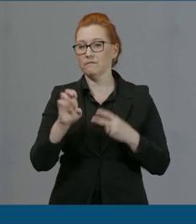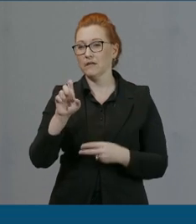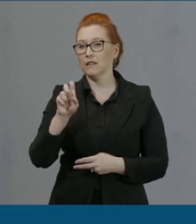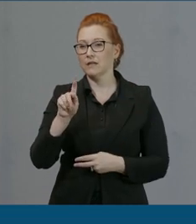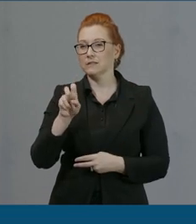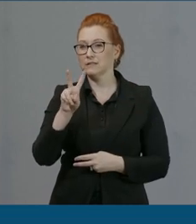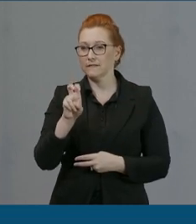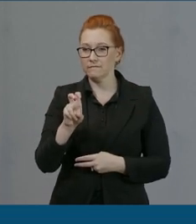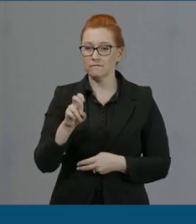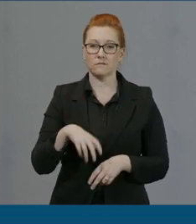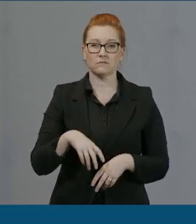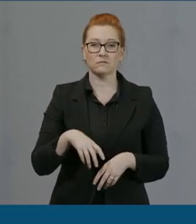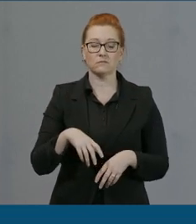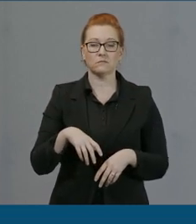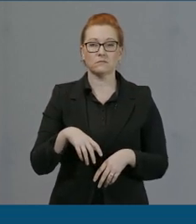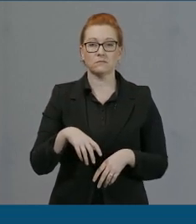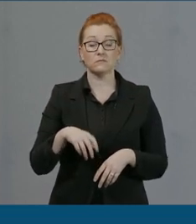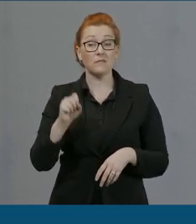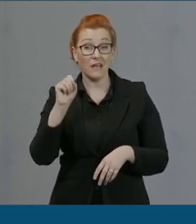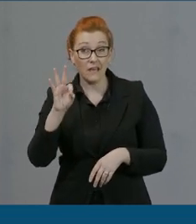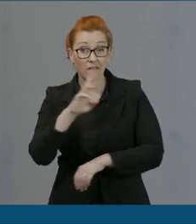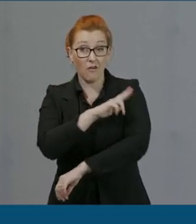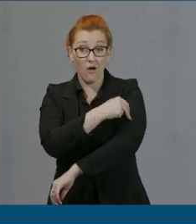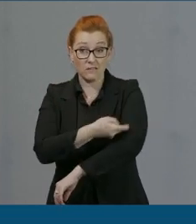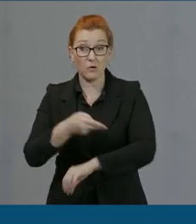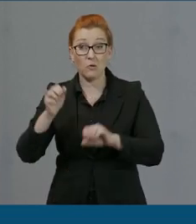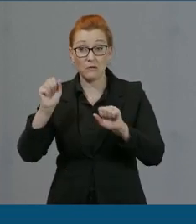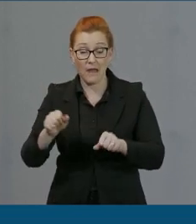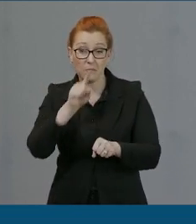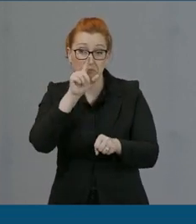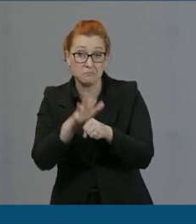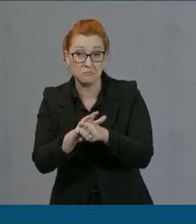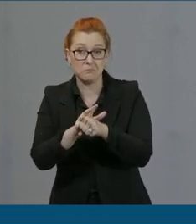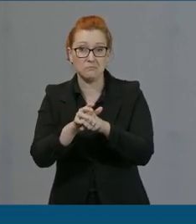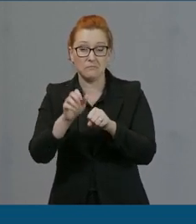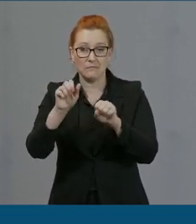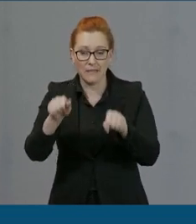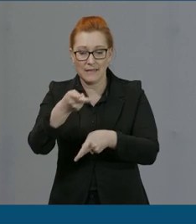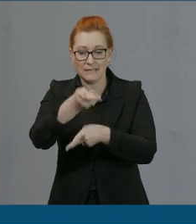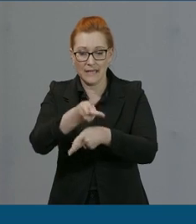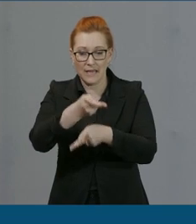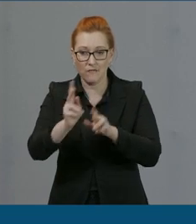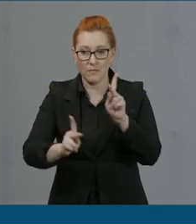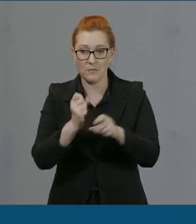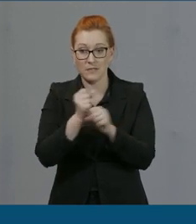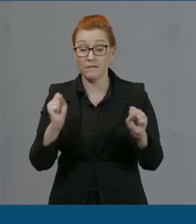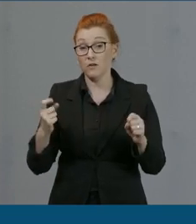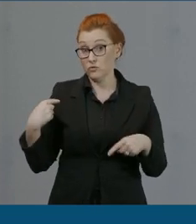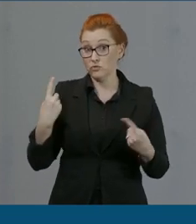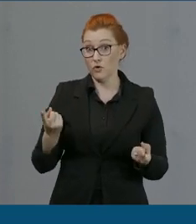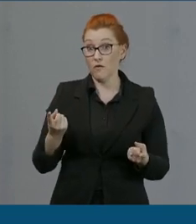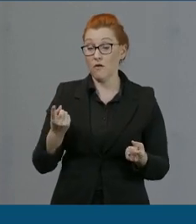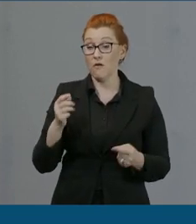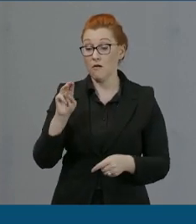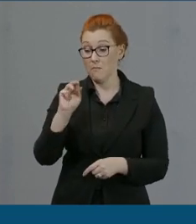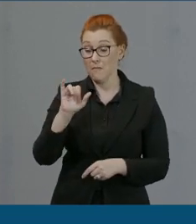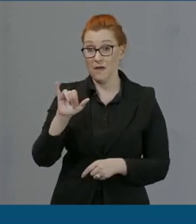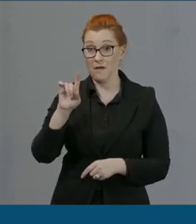demonstrate adequate capacity. We've had 1,100 folks that have opened on May